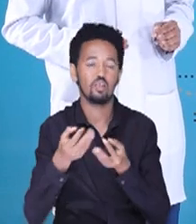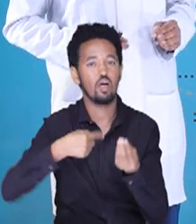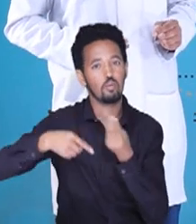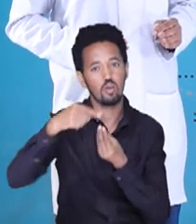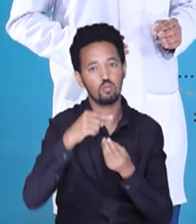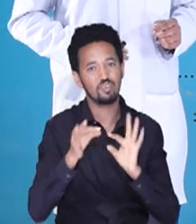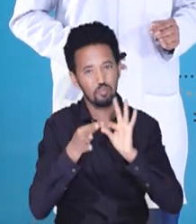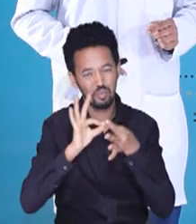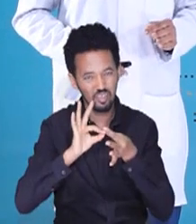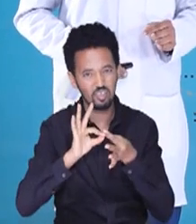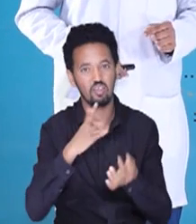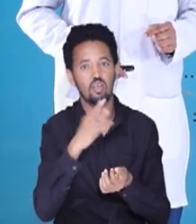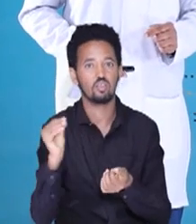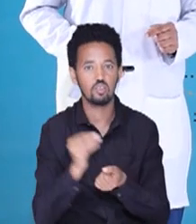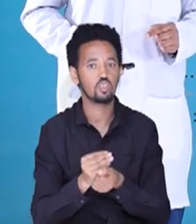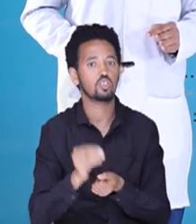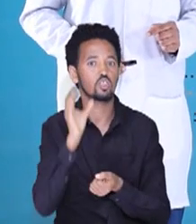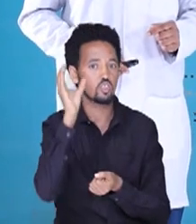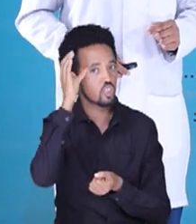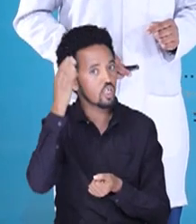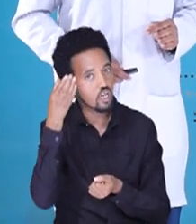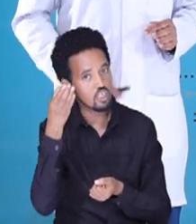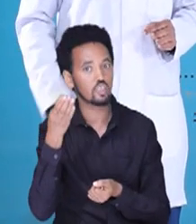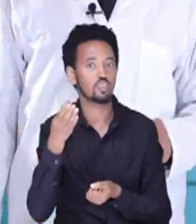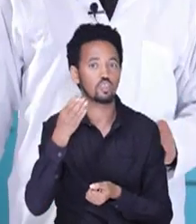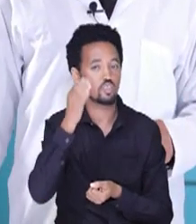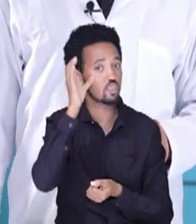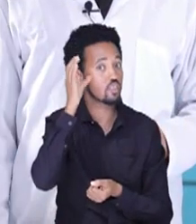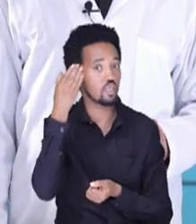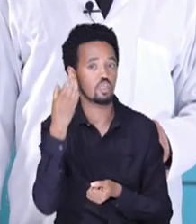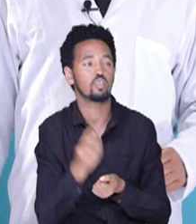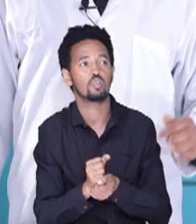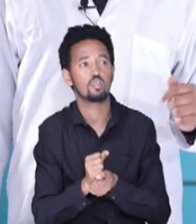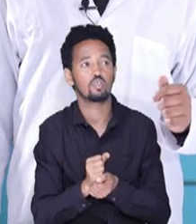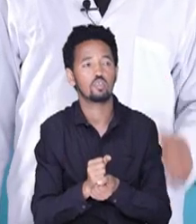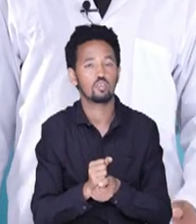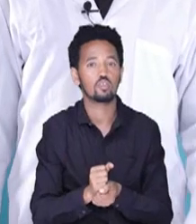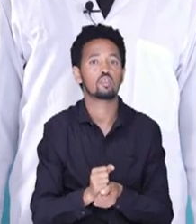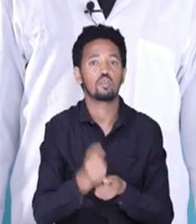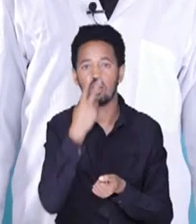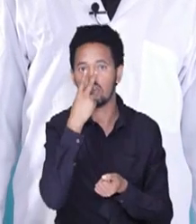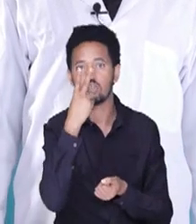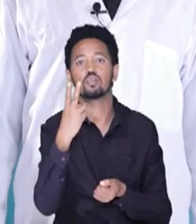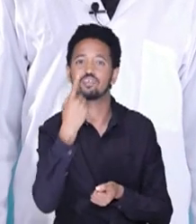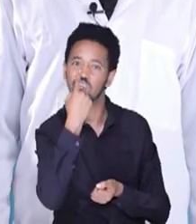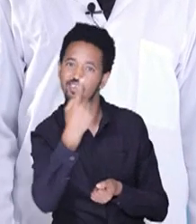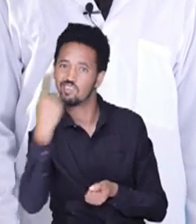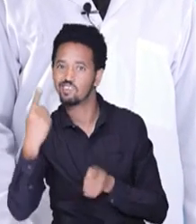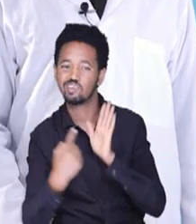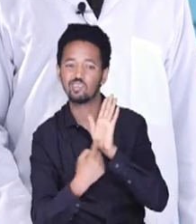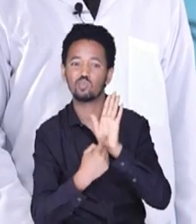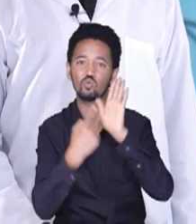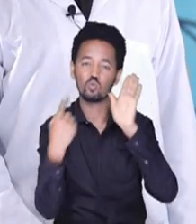the Ming and Chang dynasty of China. Let us see each